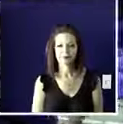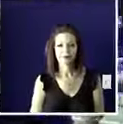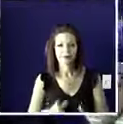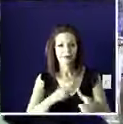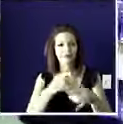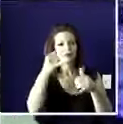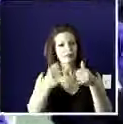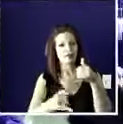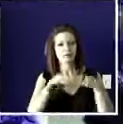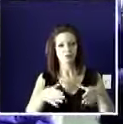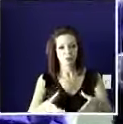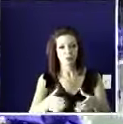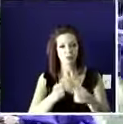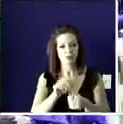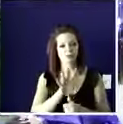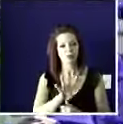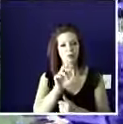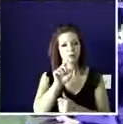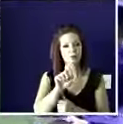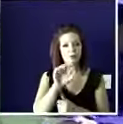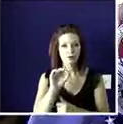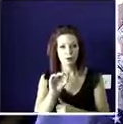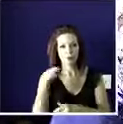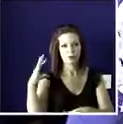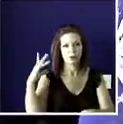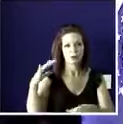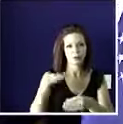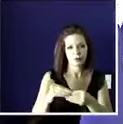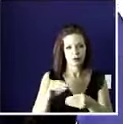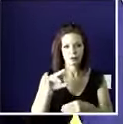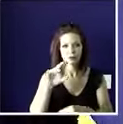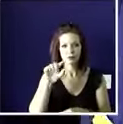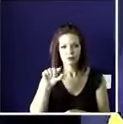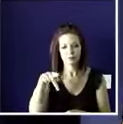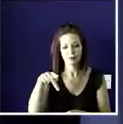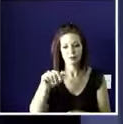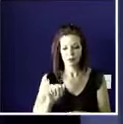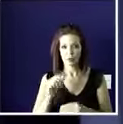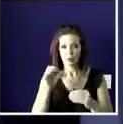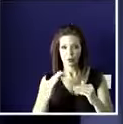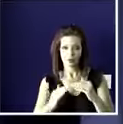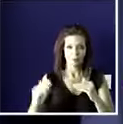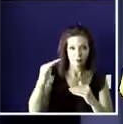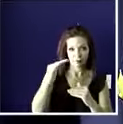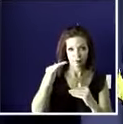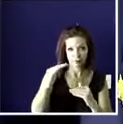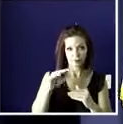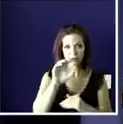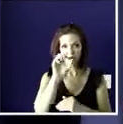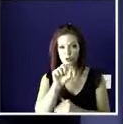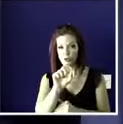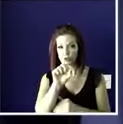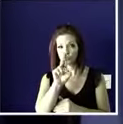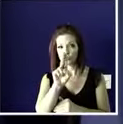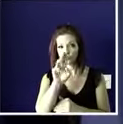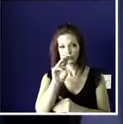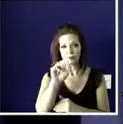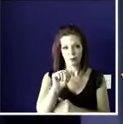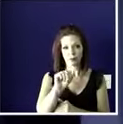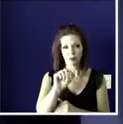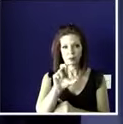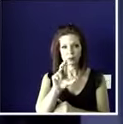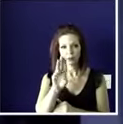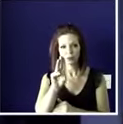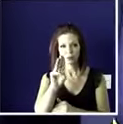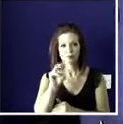And then the last group, with a 4.0 cumulative GPA or above, are summa cum laude graduates.